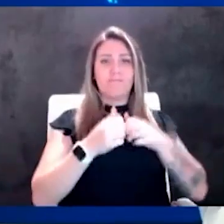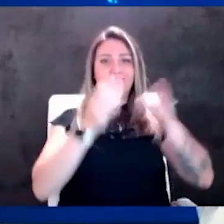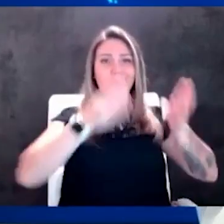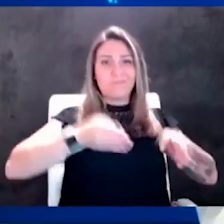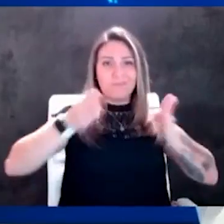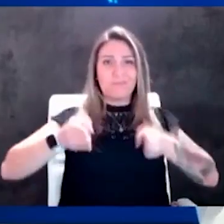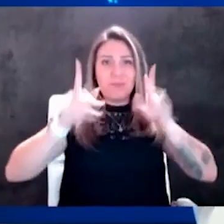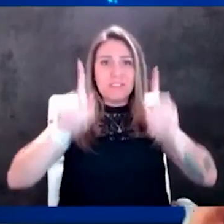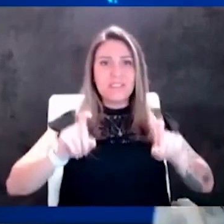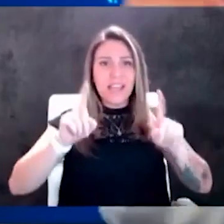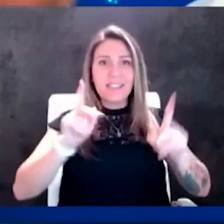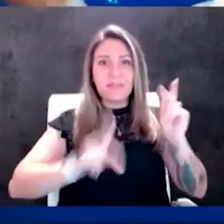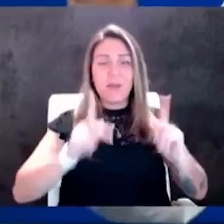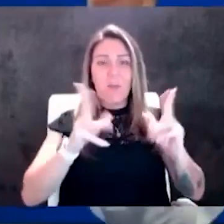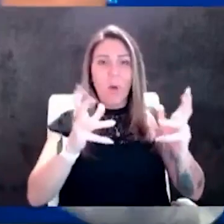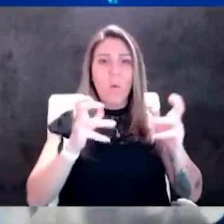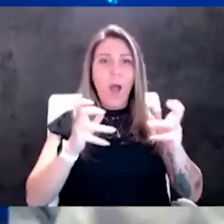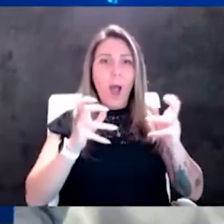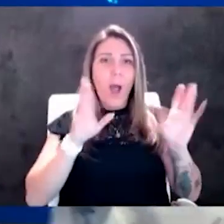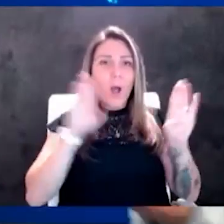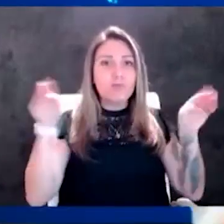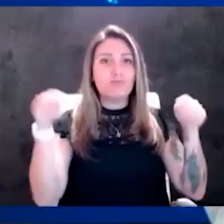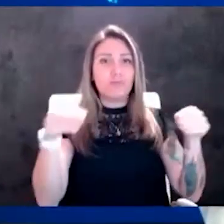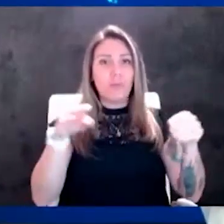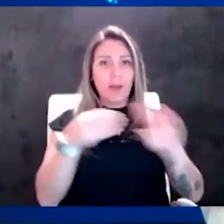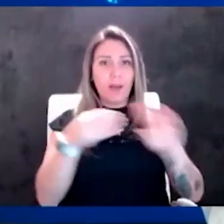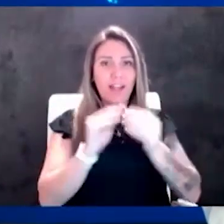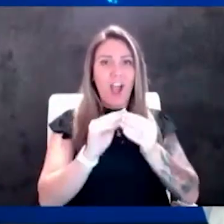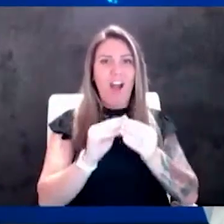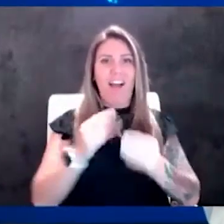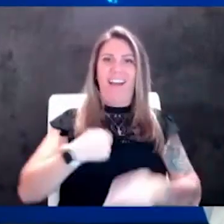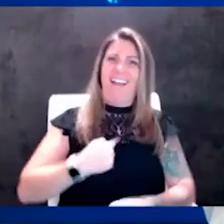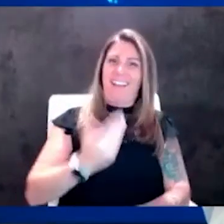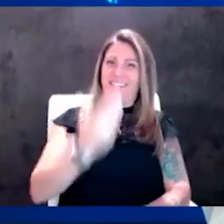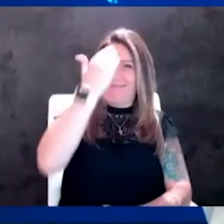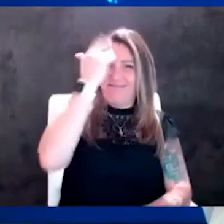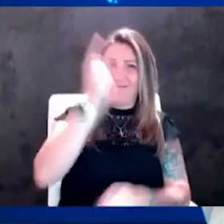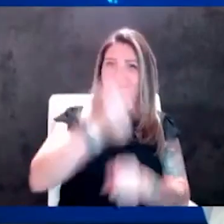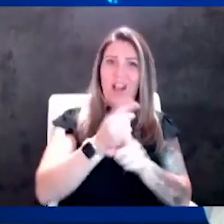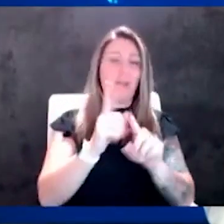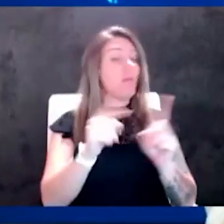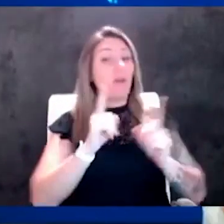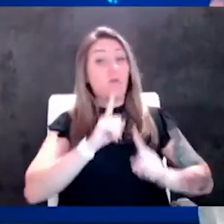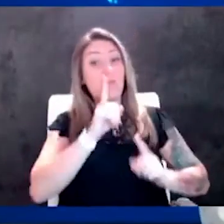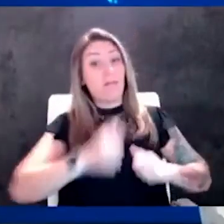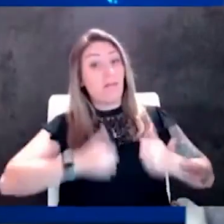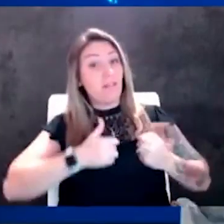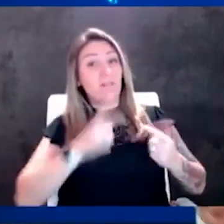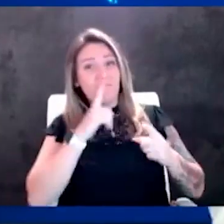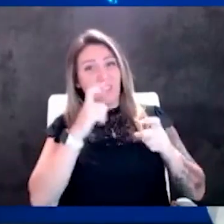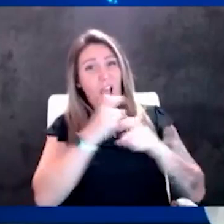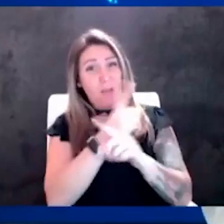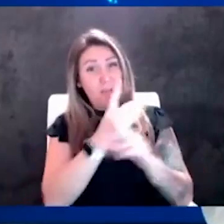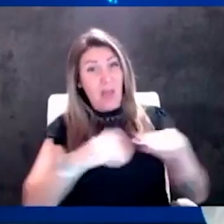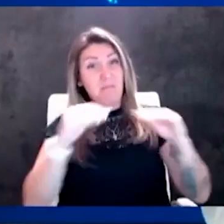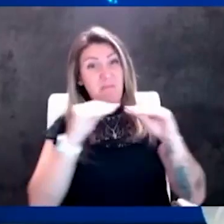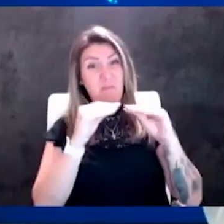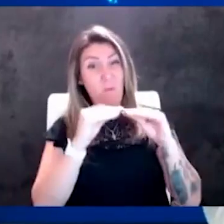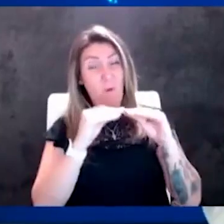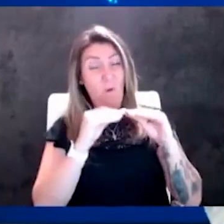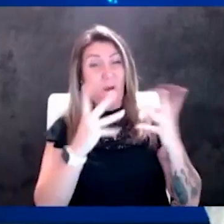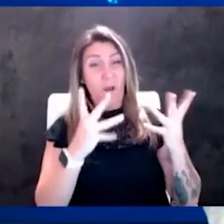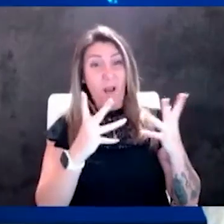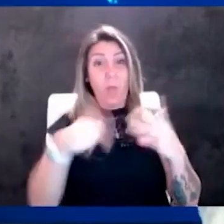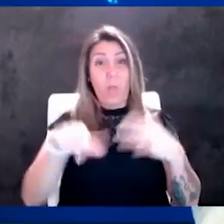people want to look at that number and say, I've got it or I don't. The reality is it's much more complicated than that. And what those tech companies can't tell you